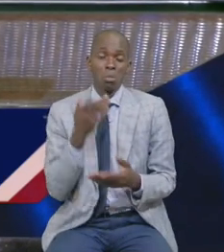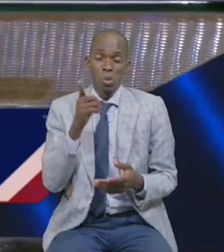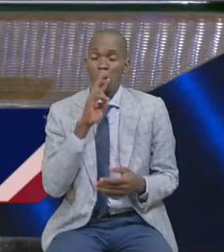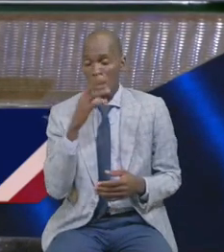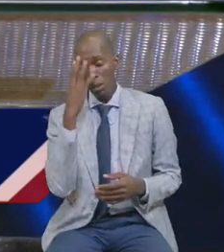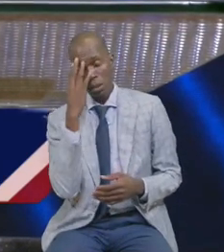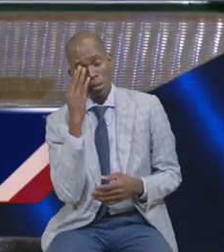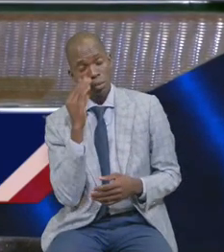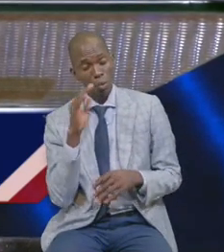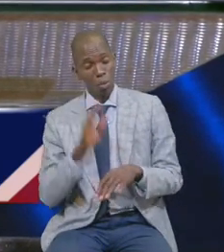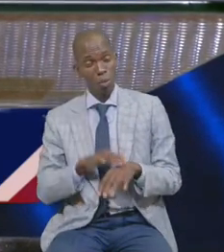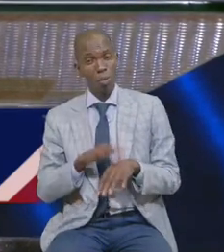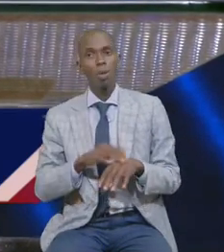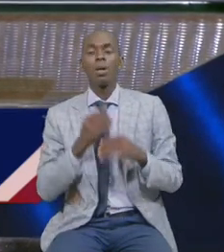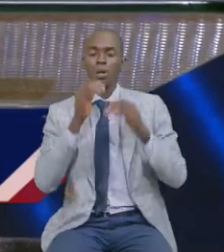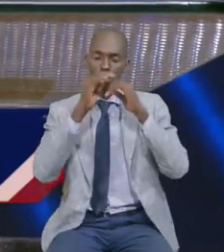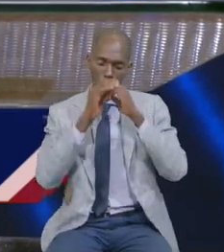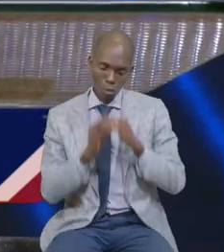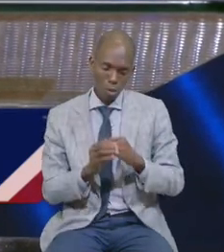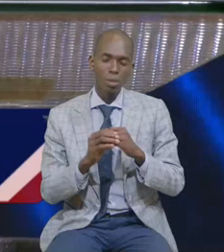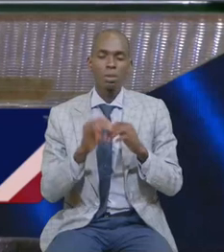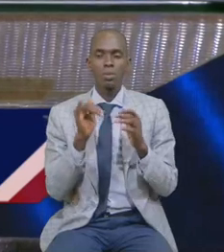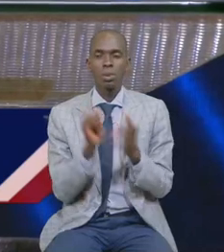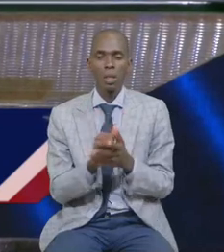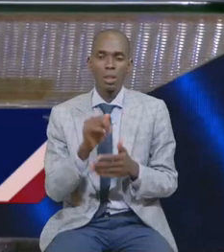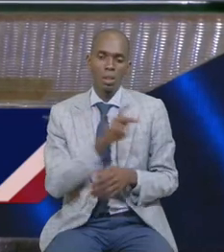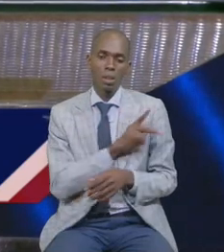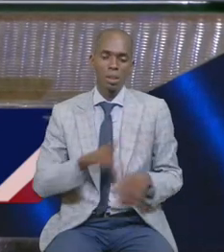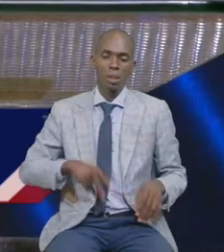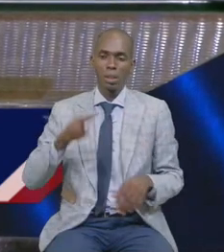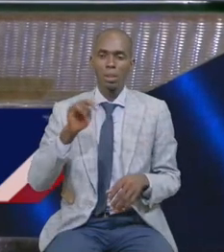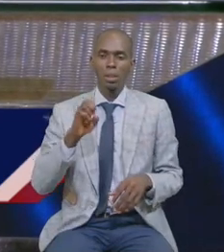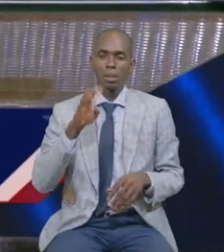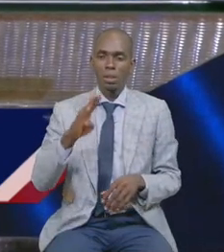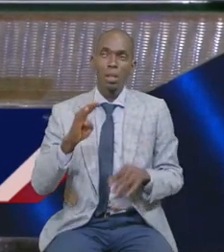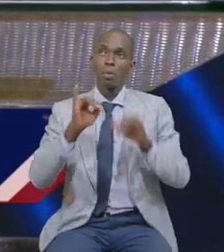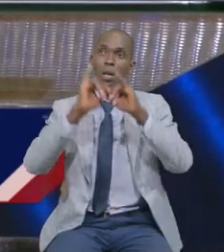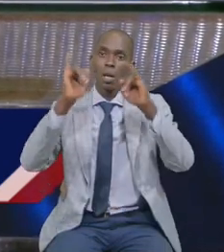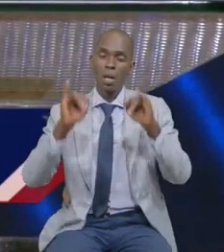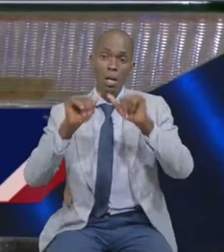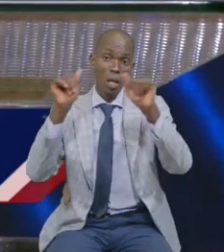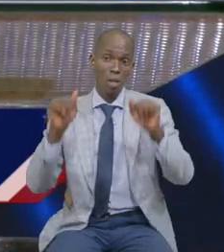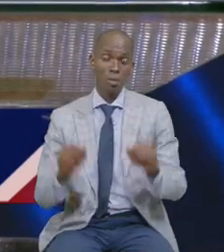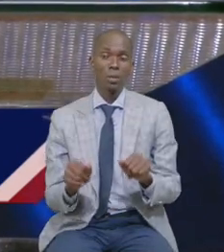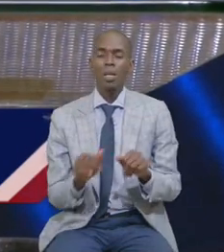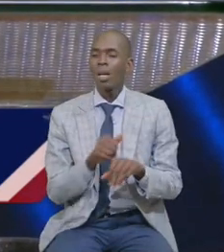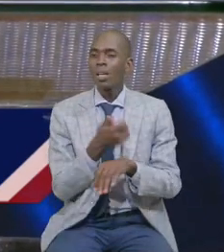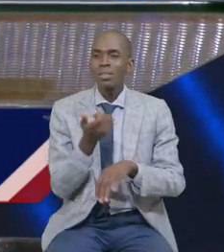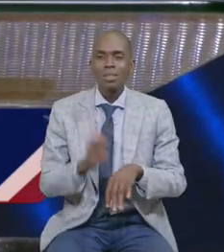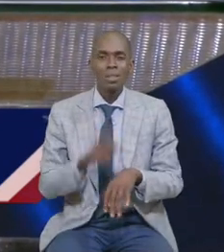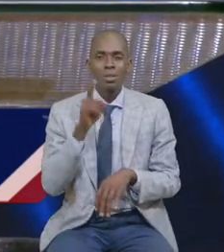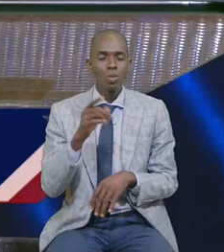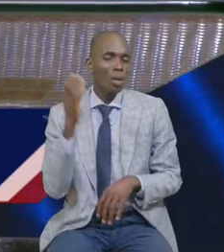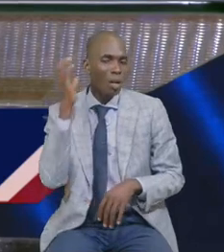sleeping wake up and worship Idol at what time you hear the sound of the